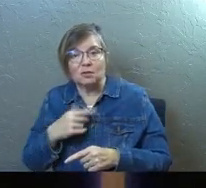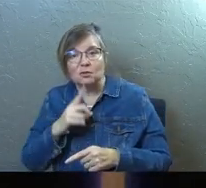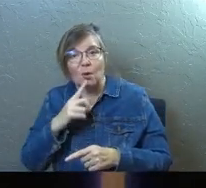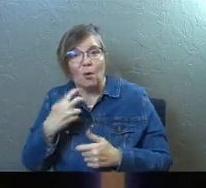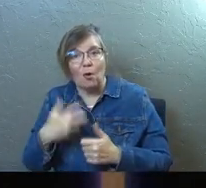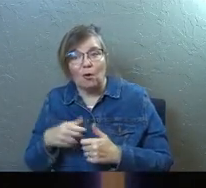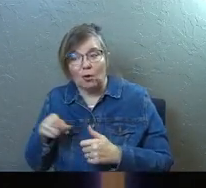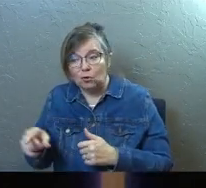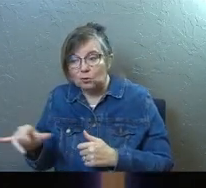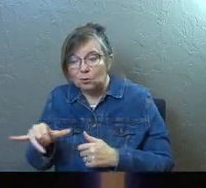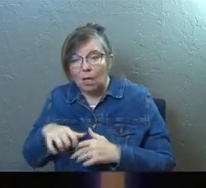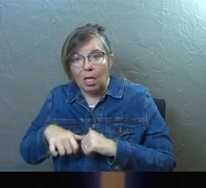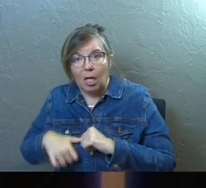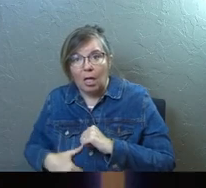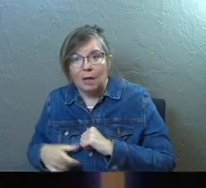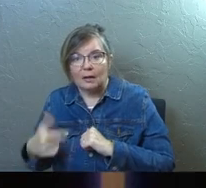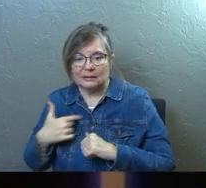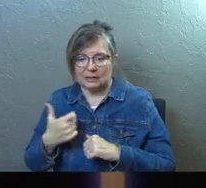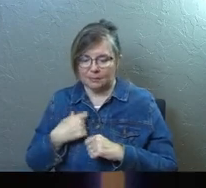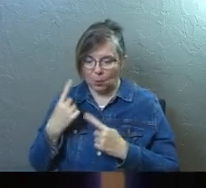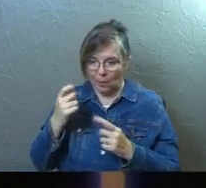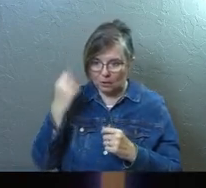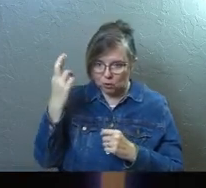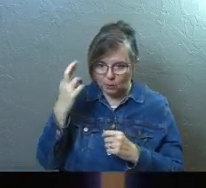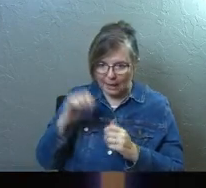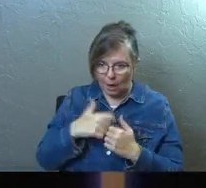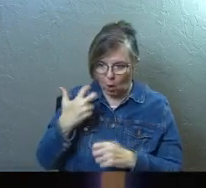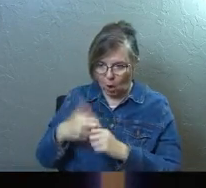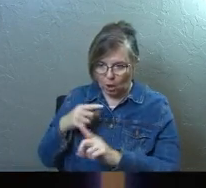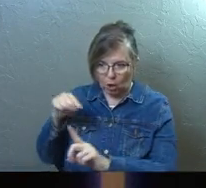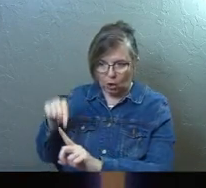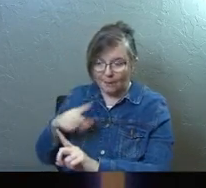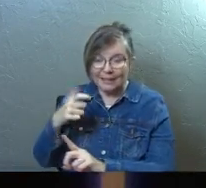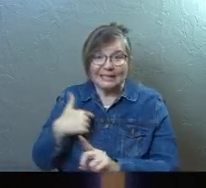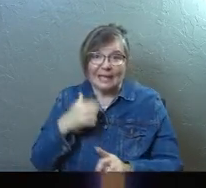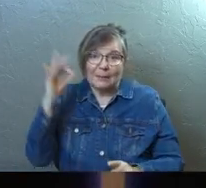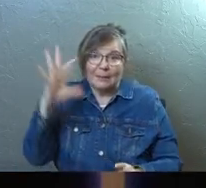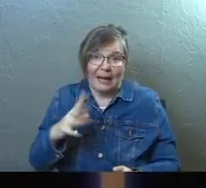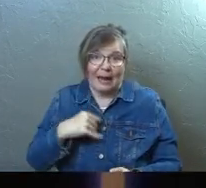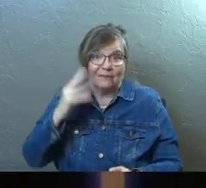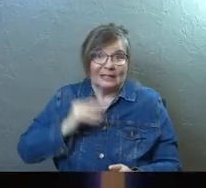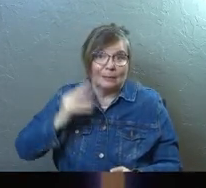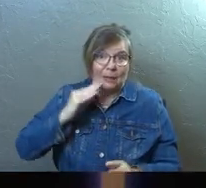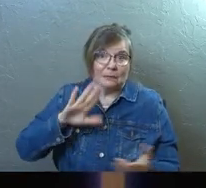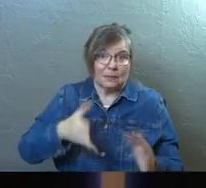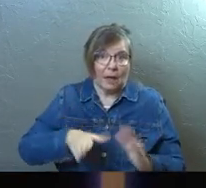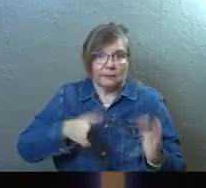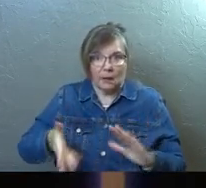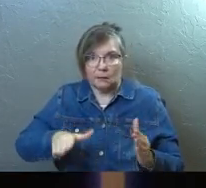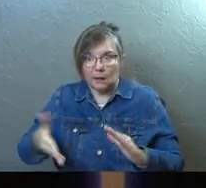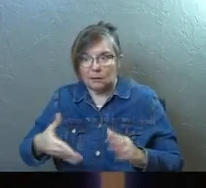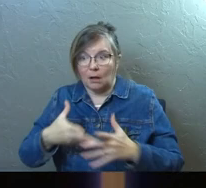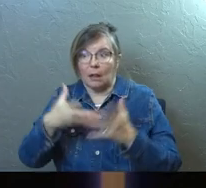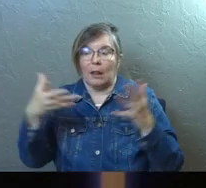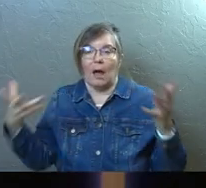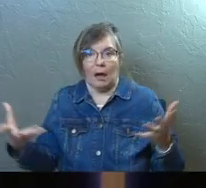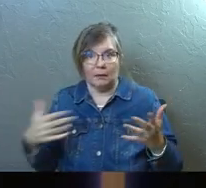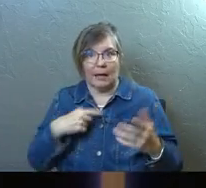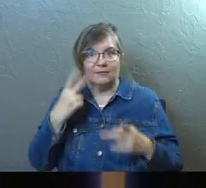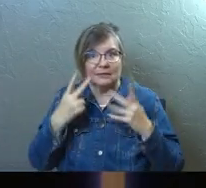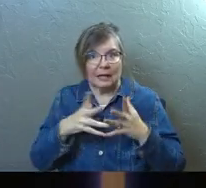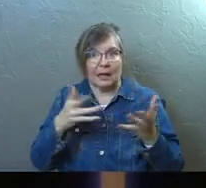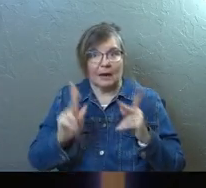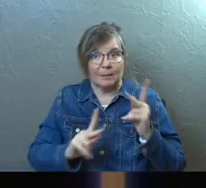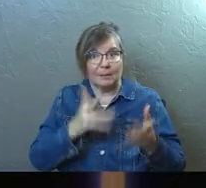is super hard on her, and it takes me a while to realize how hard it is on her, because I'm a pastor, and I've been around death a whole lot. I've